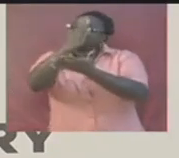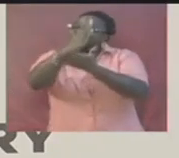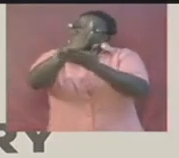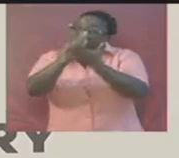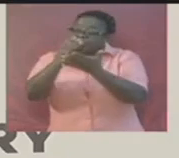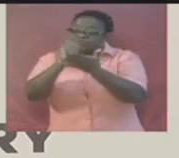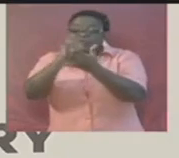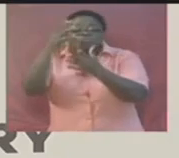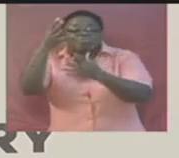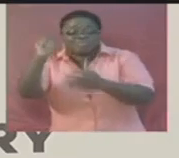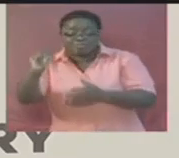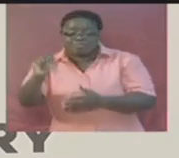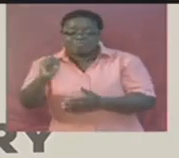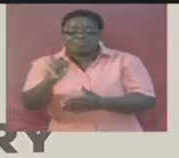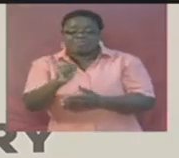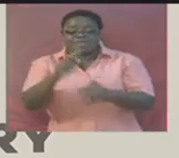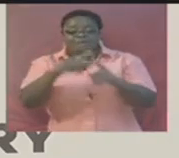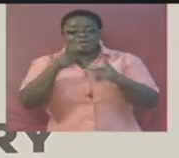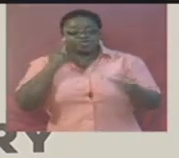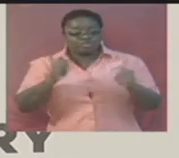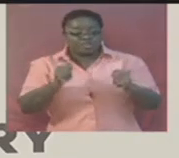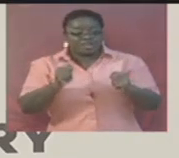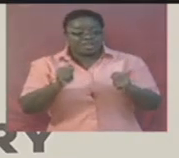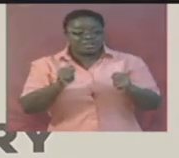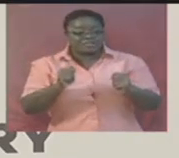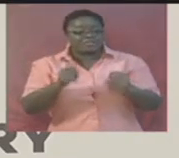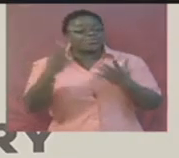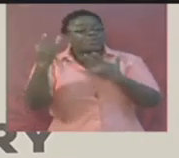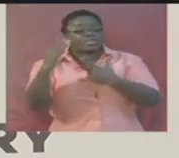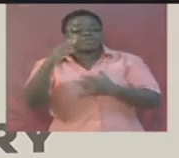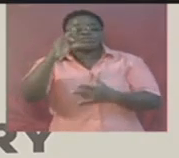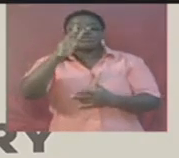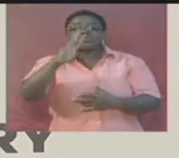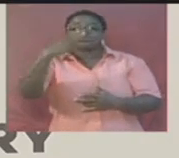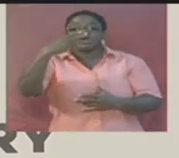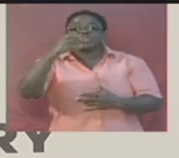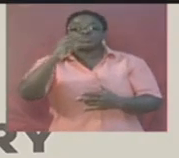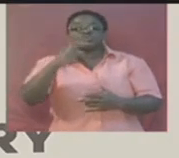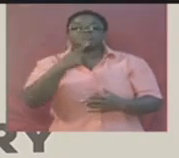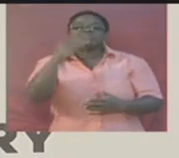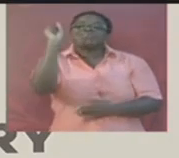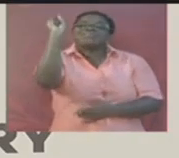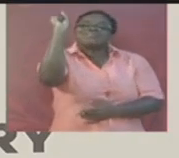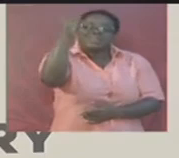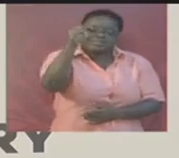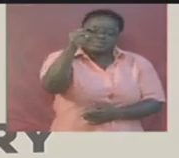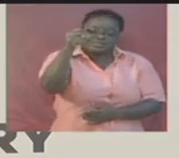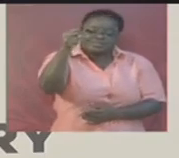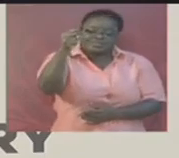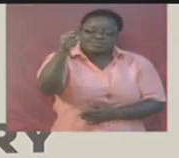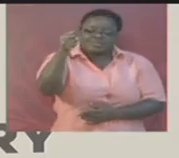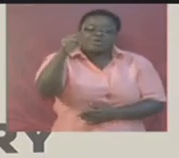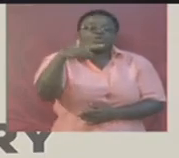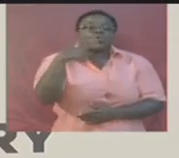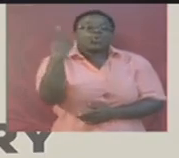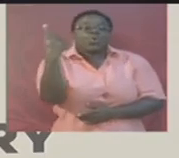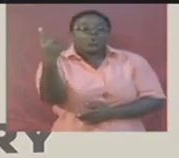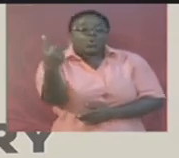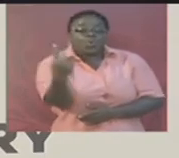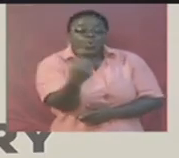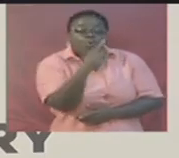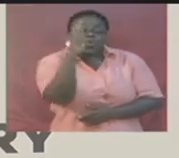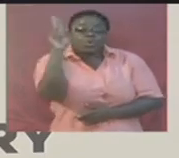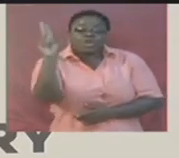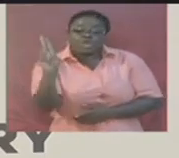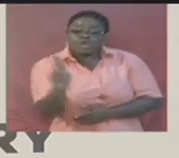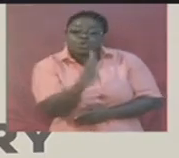But again, Trinidad is reliant on the regulatory process and has always been, and we will only use something that has been pre-approved